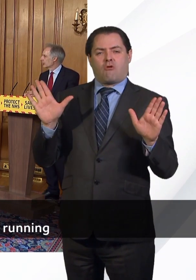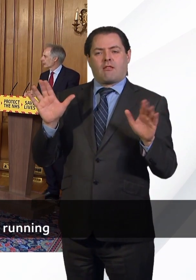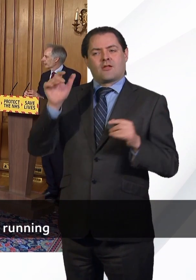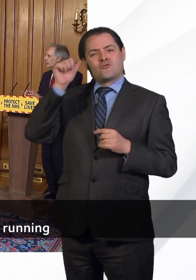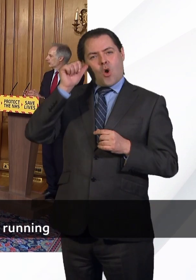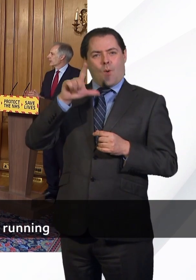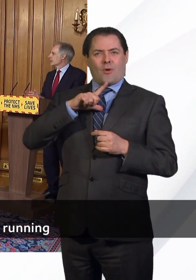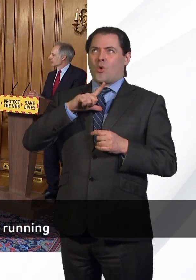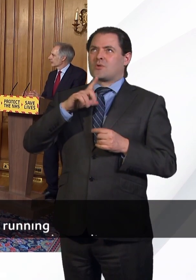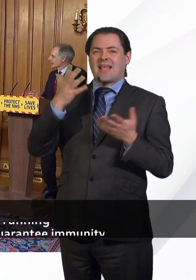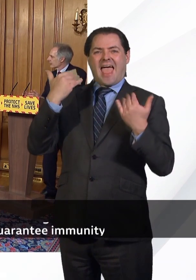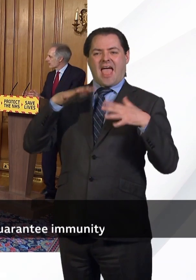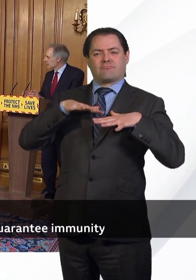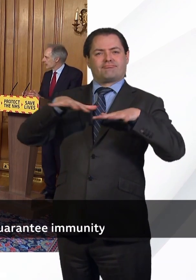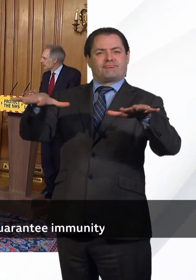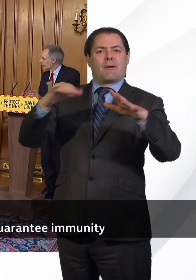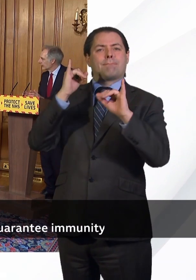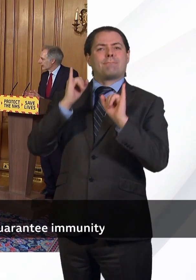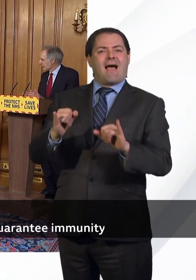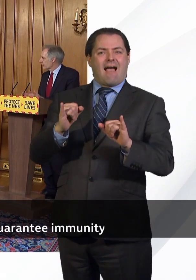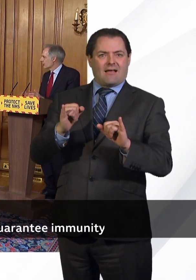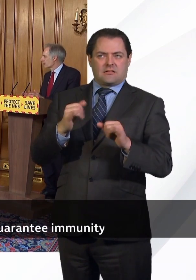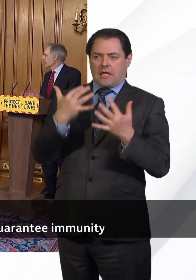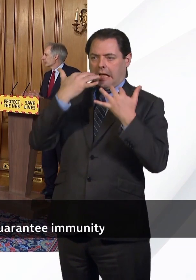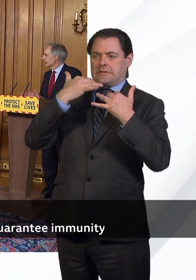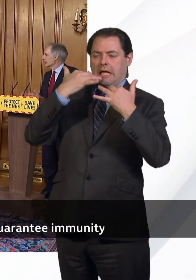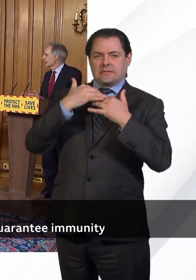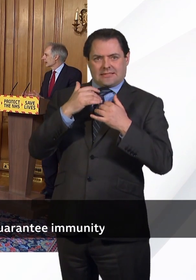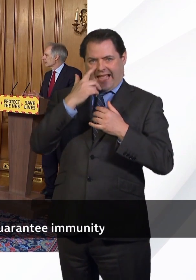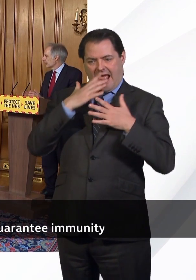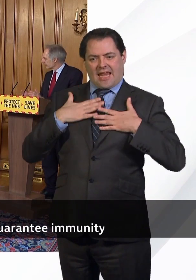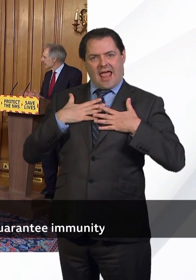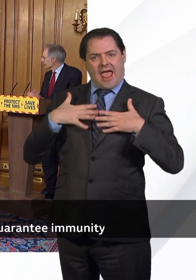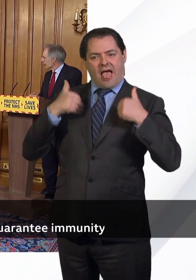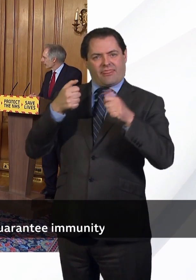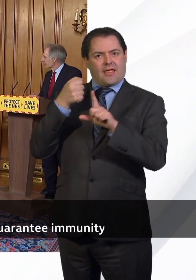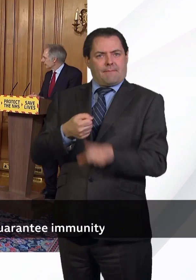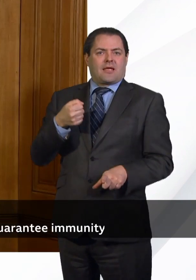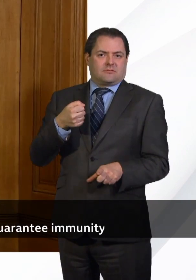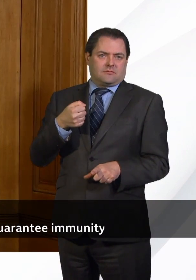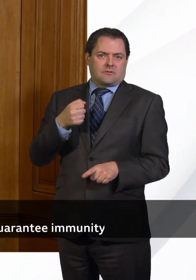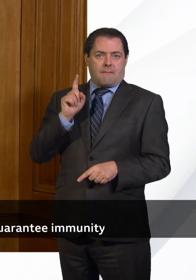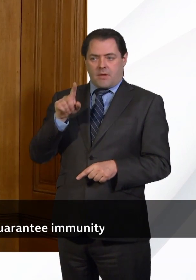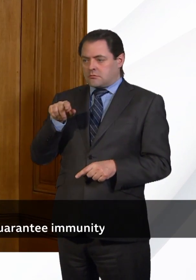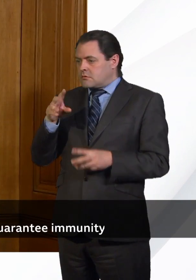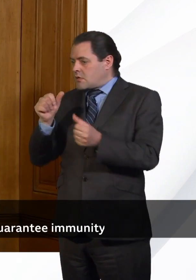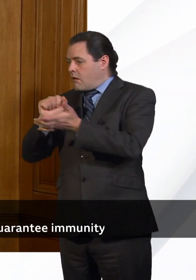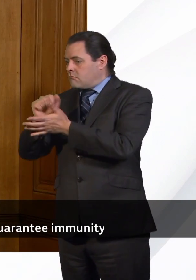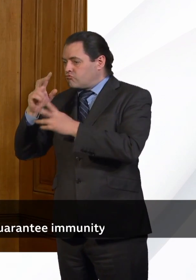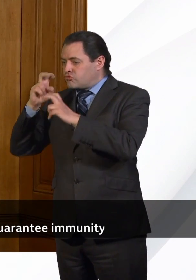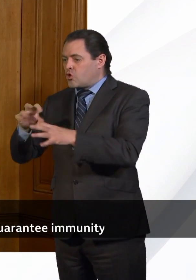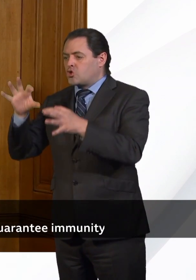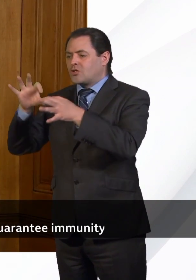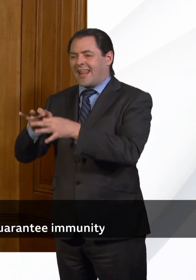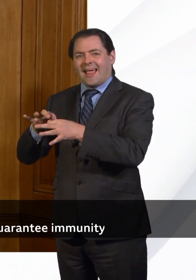so pervasive and affects so many people, has a huge burden. But like Jonathan, I haven't looked at those papers, but I think it's